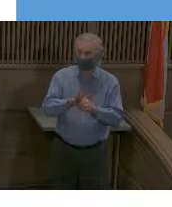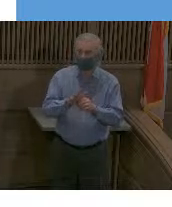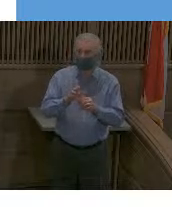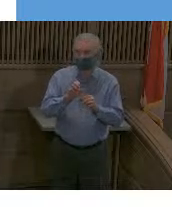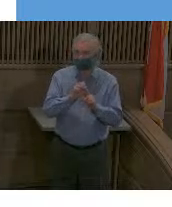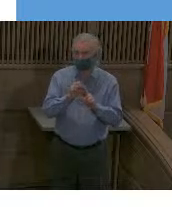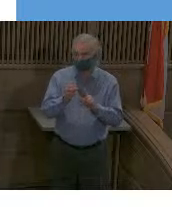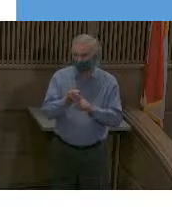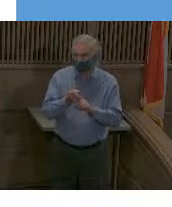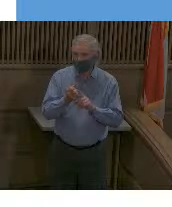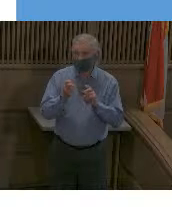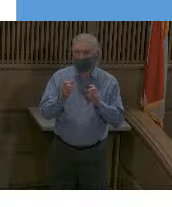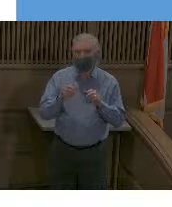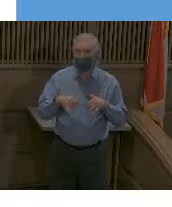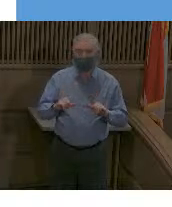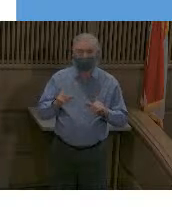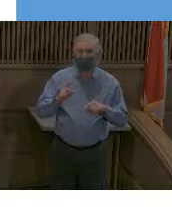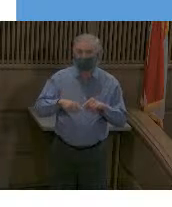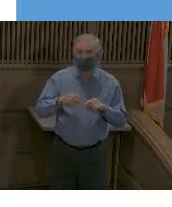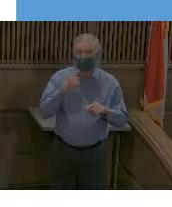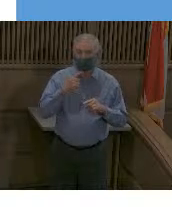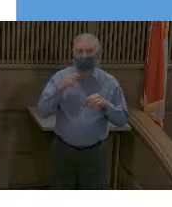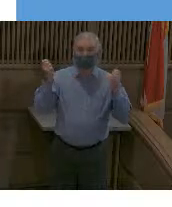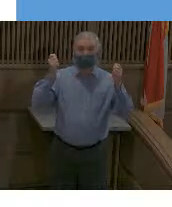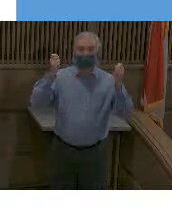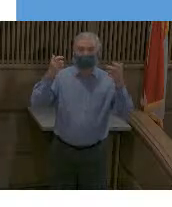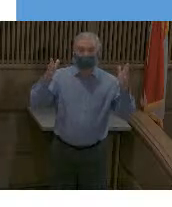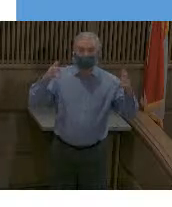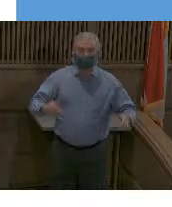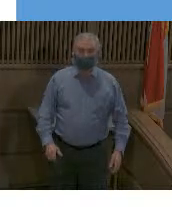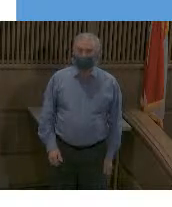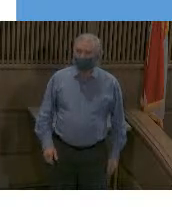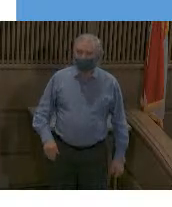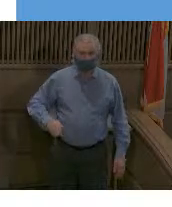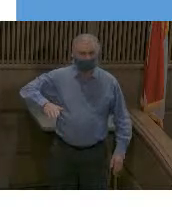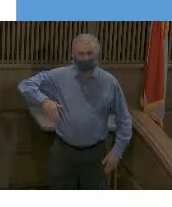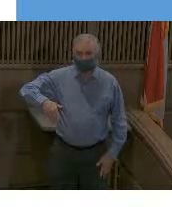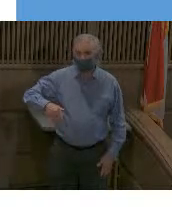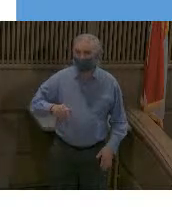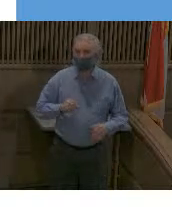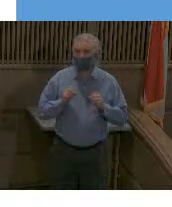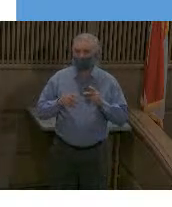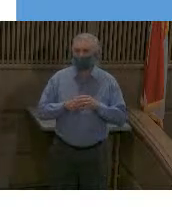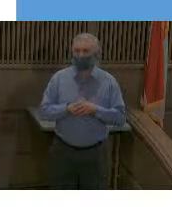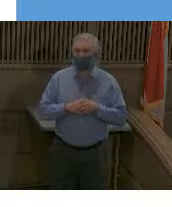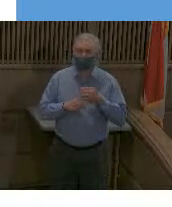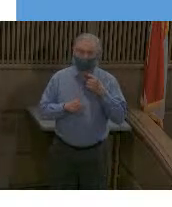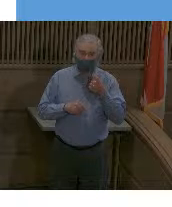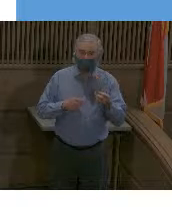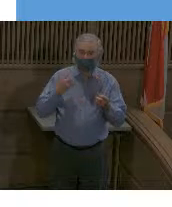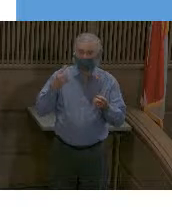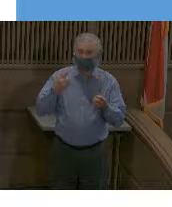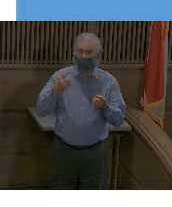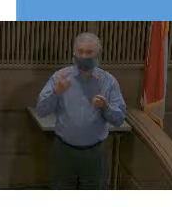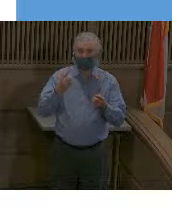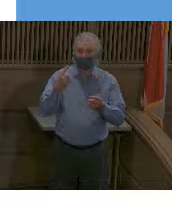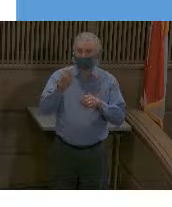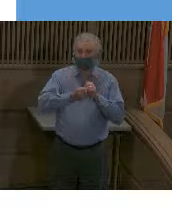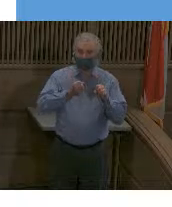soon to claim victory. We all know what to do. We've been told this for almost a year now. Wear a